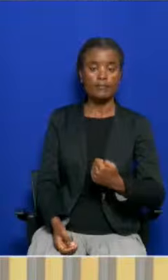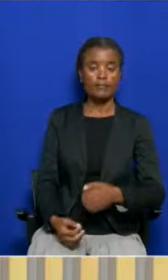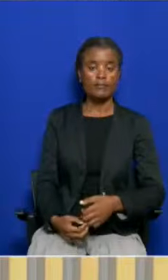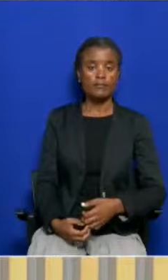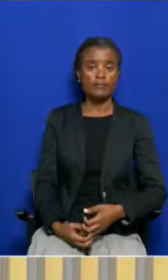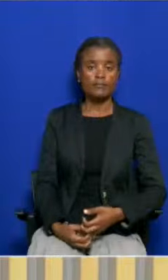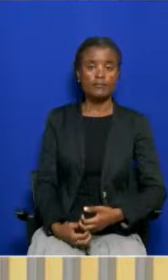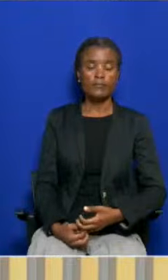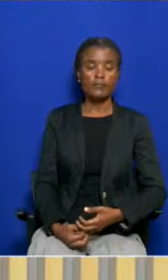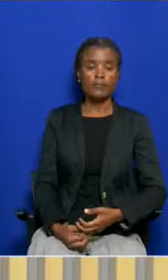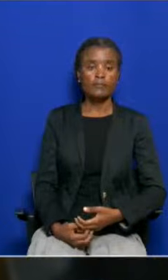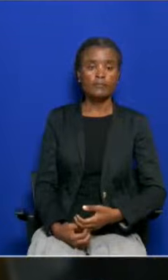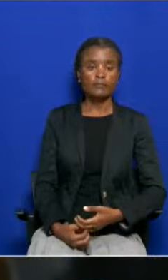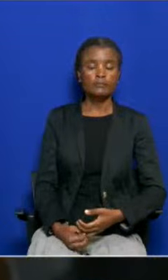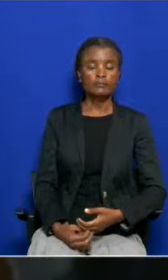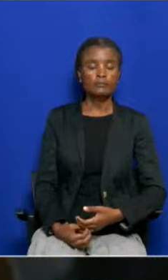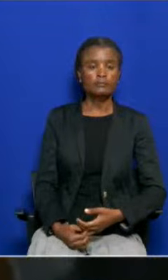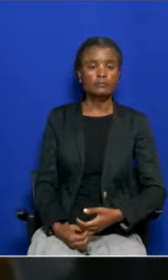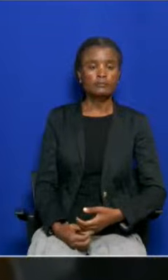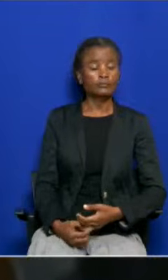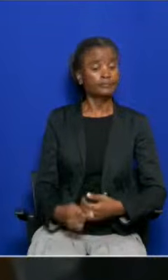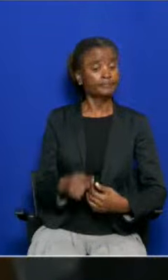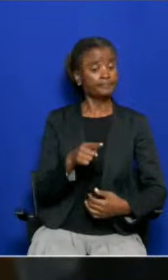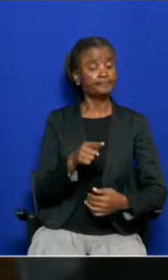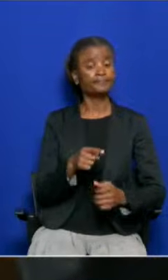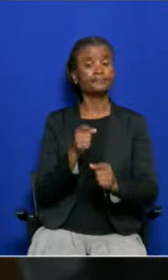And who led the taxi violence task team?